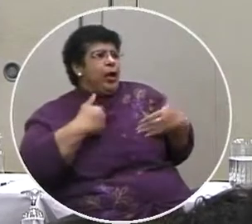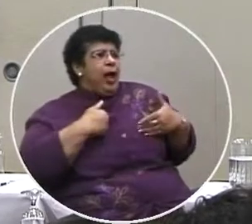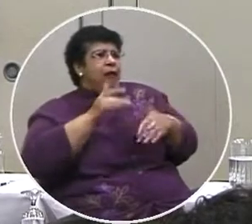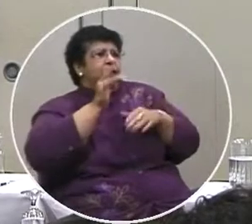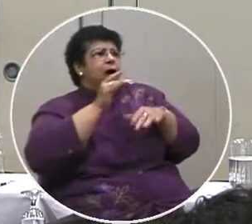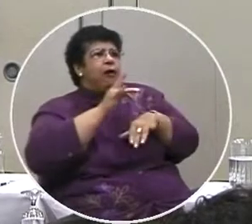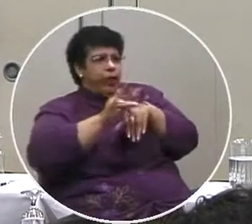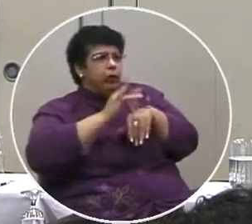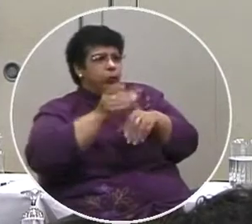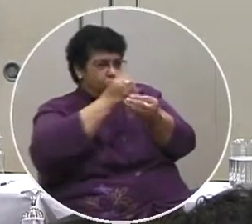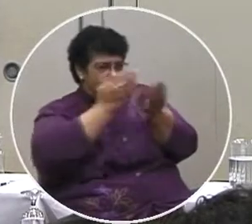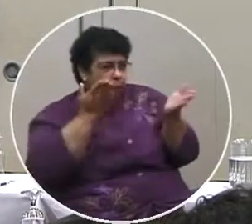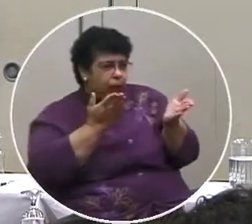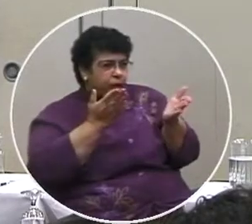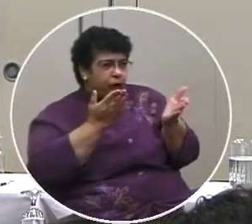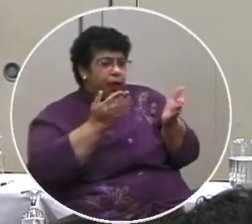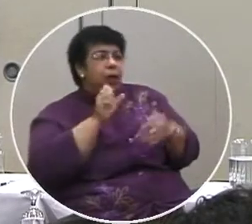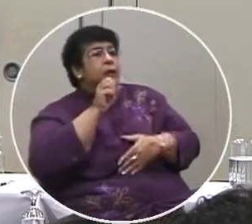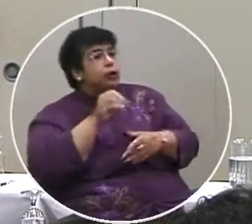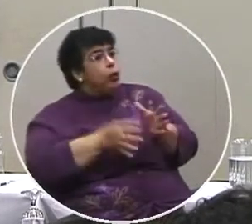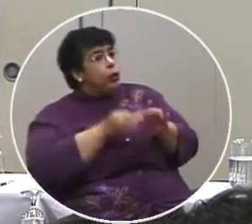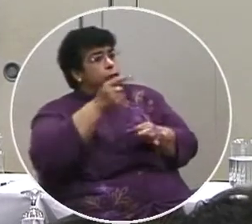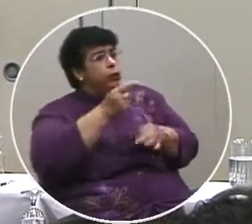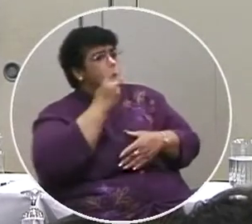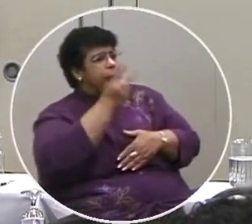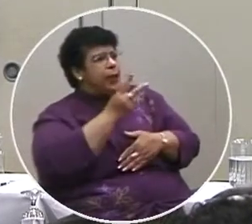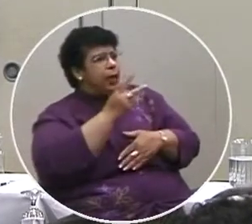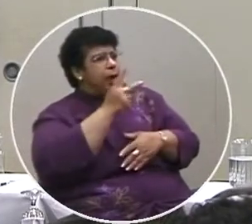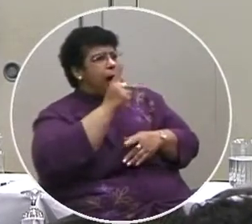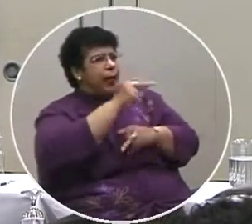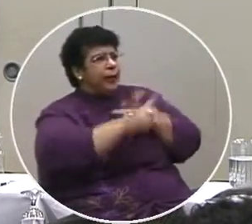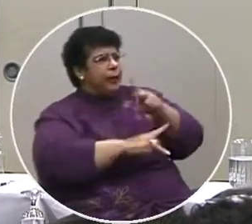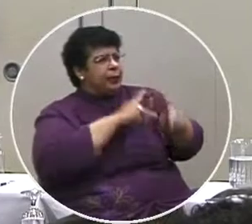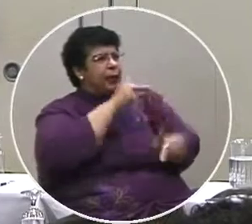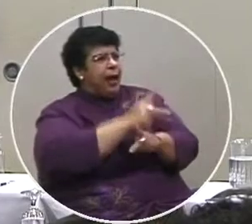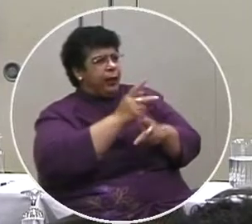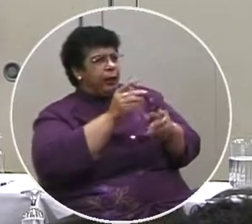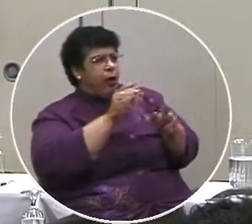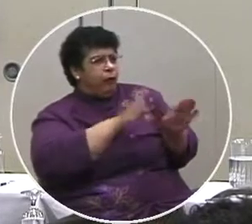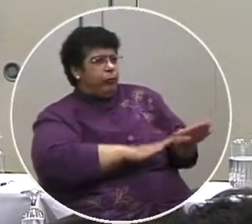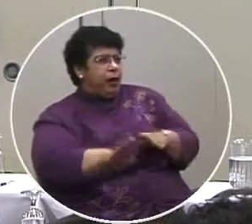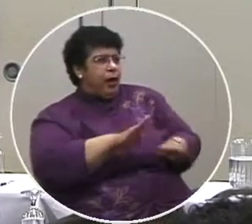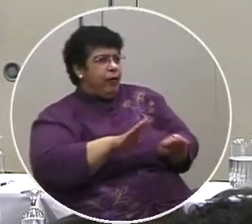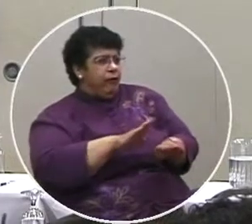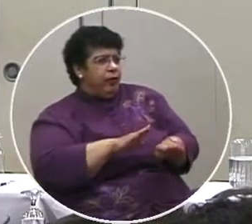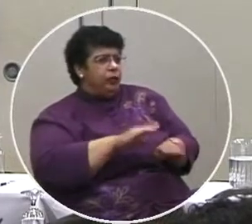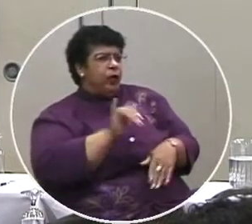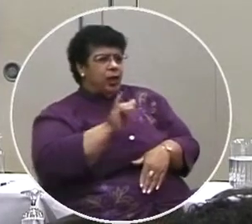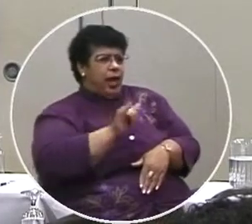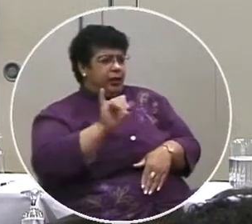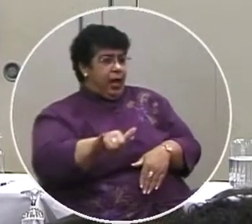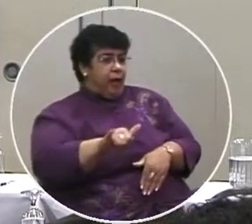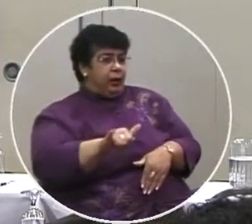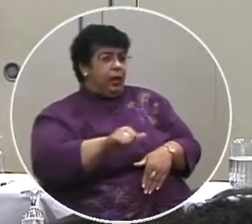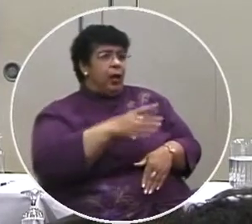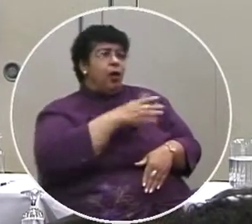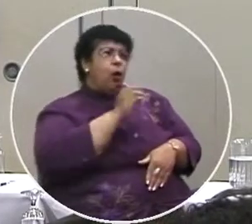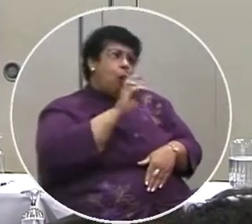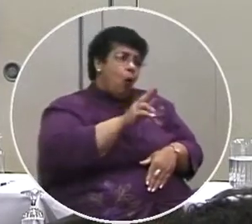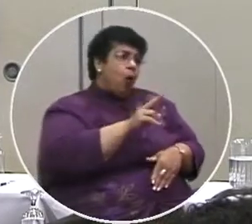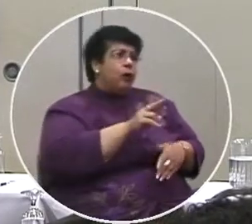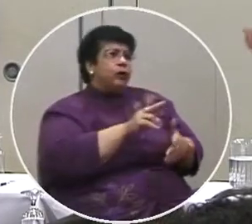behaviors, if you have a type of behavior, something like selective mutism, or you have something like